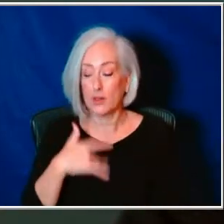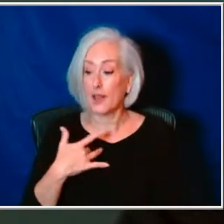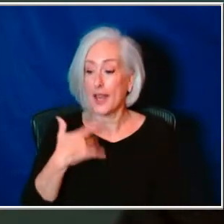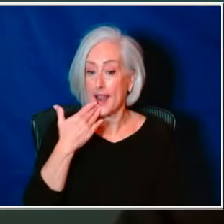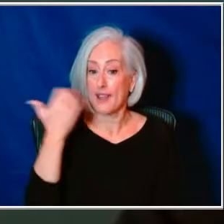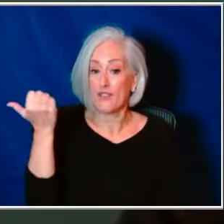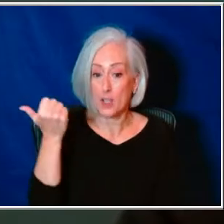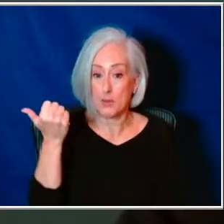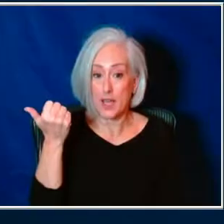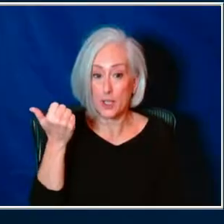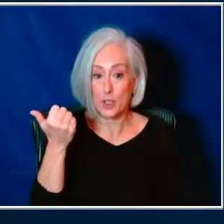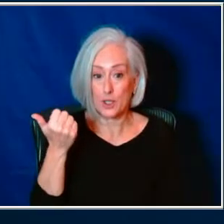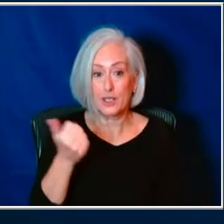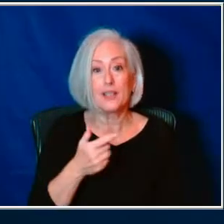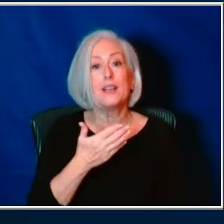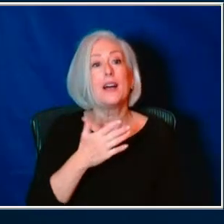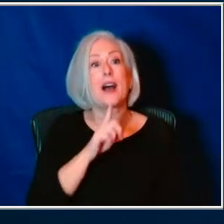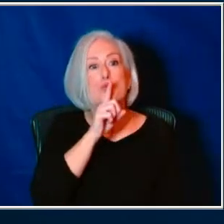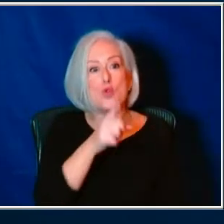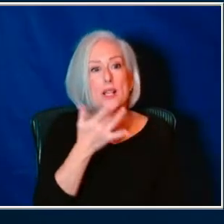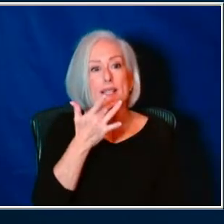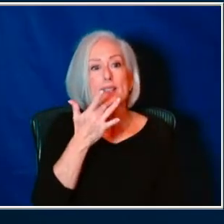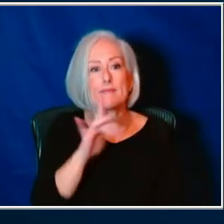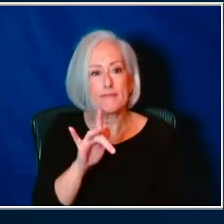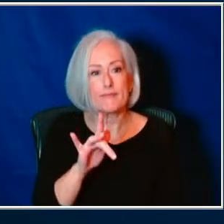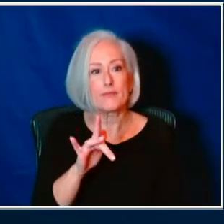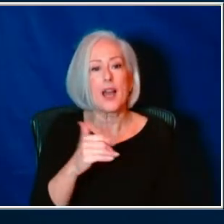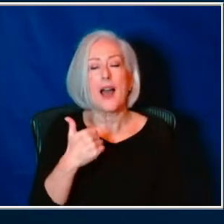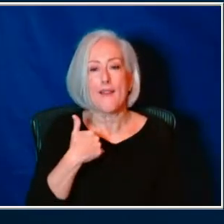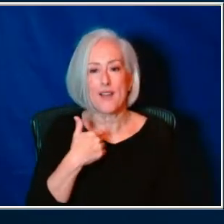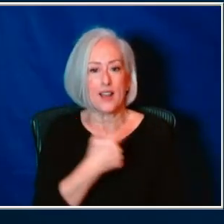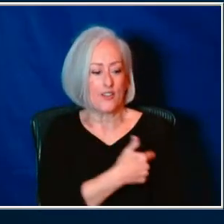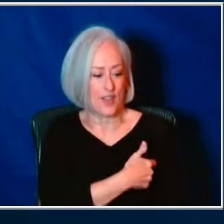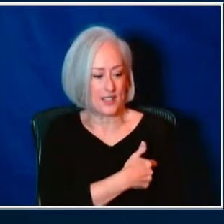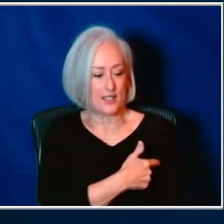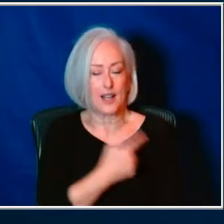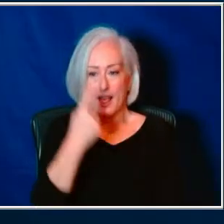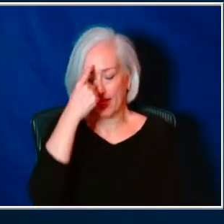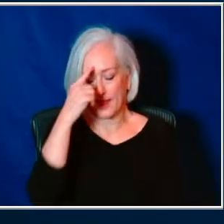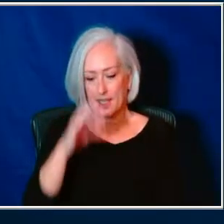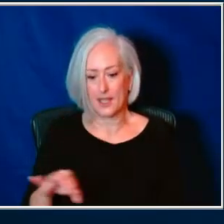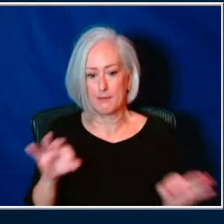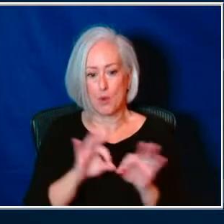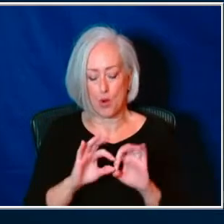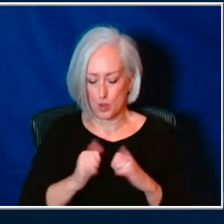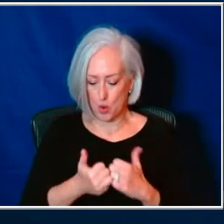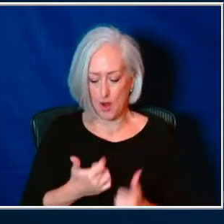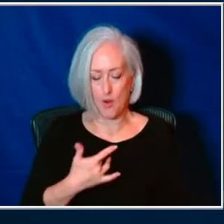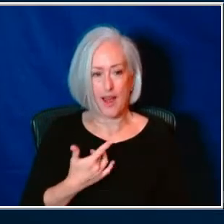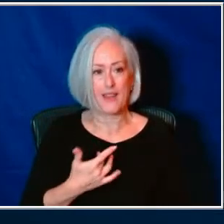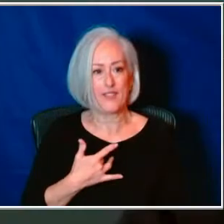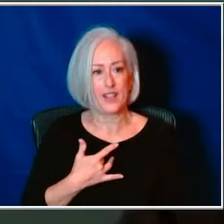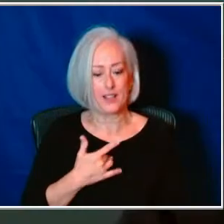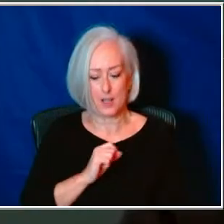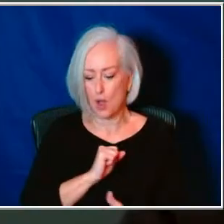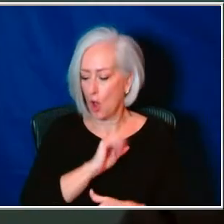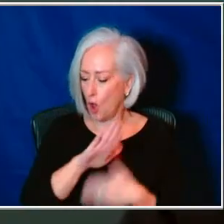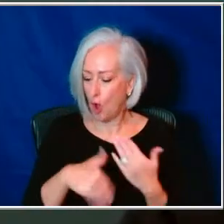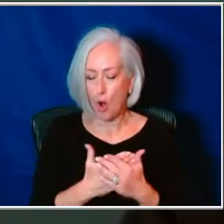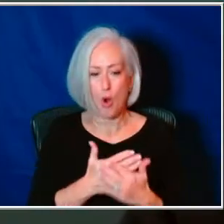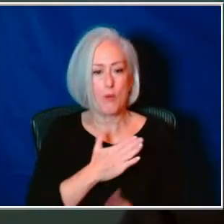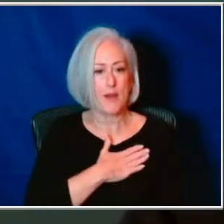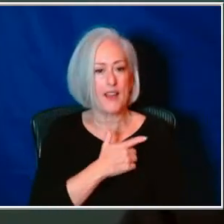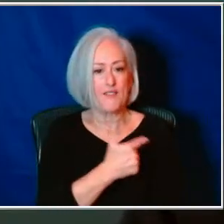I'm really grateful I got vaccinated. I think it's made all the difference. I've been up to date on all my vaccines and all